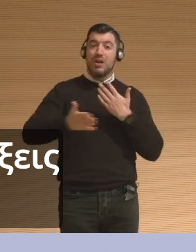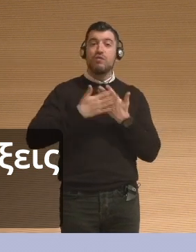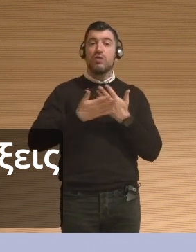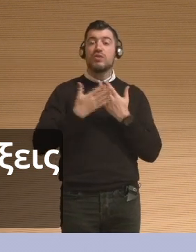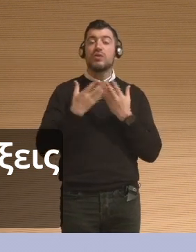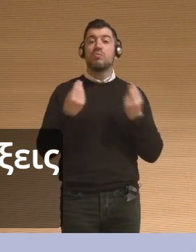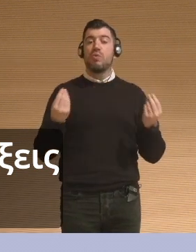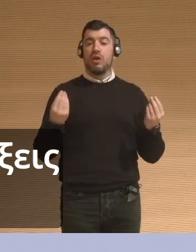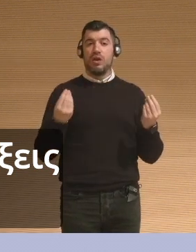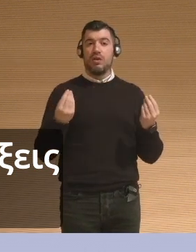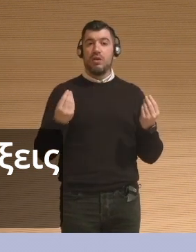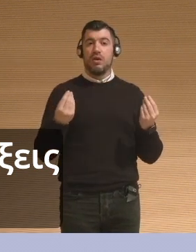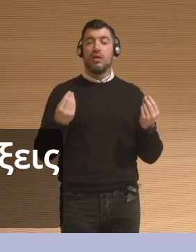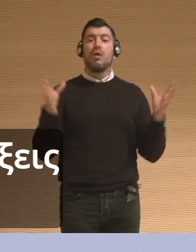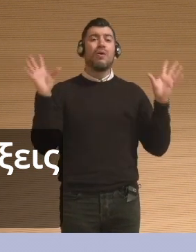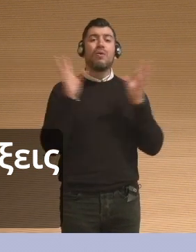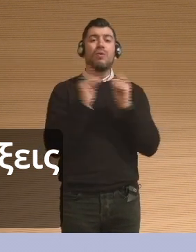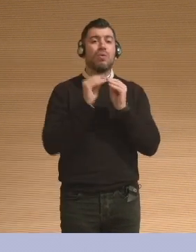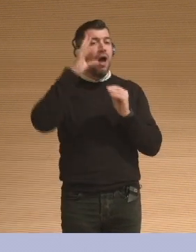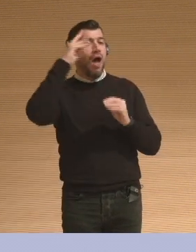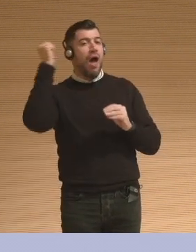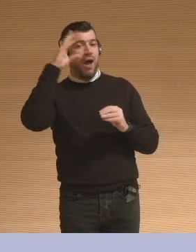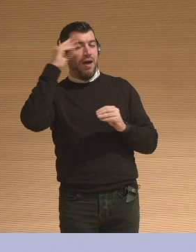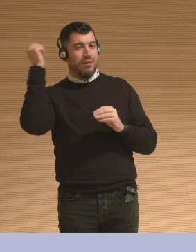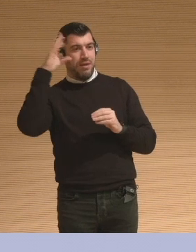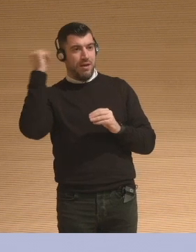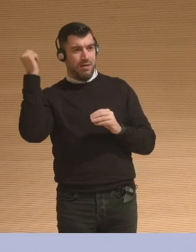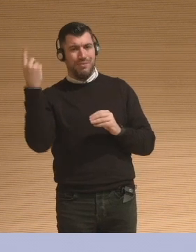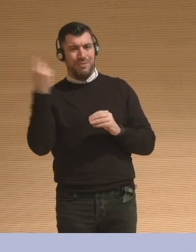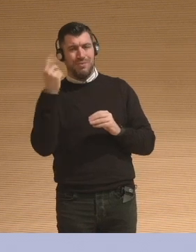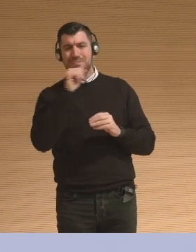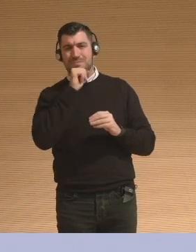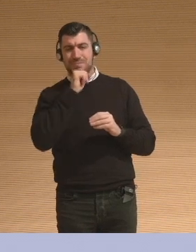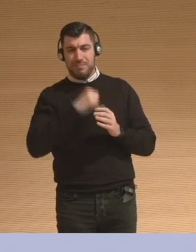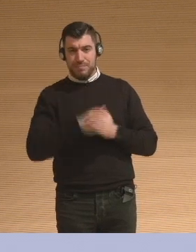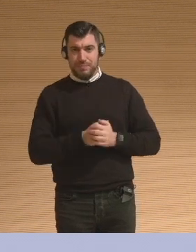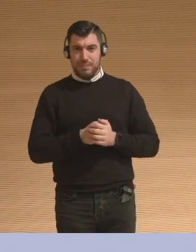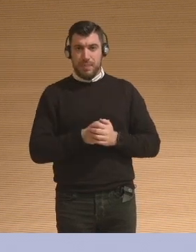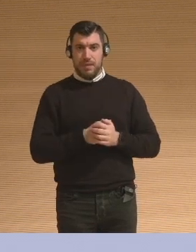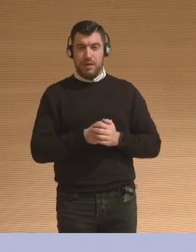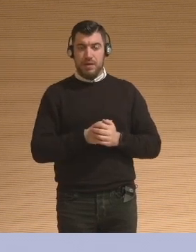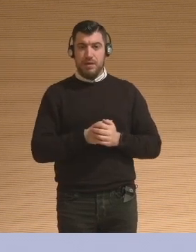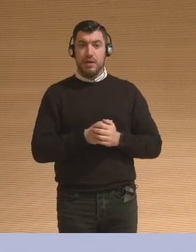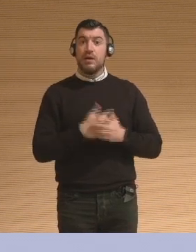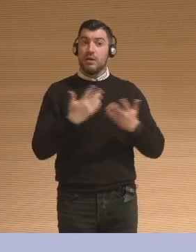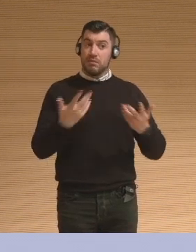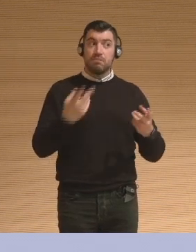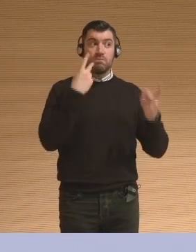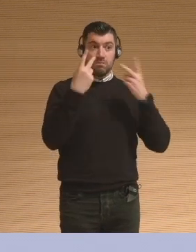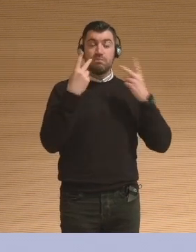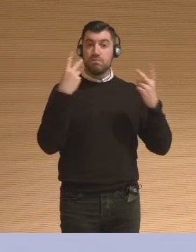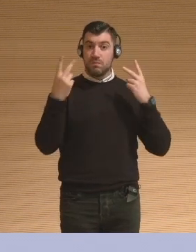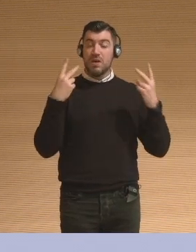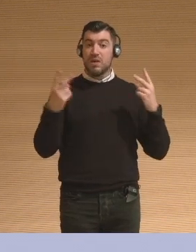asked to think of as many words from a particular category, such as animals, as possible in under 1 minute. And this